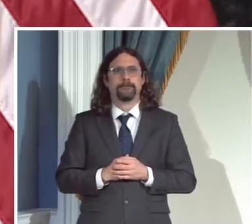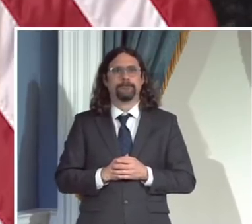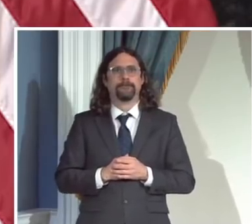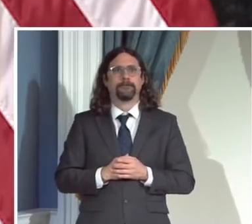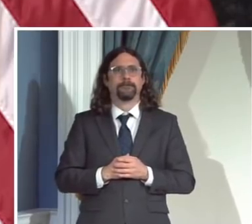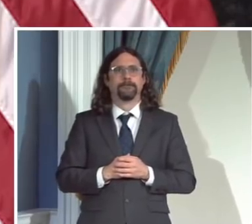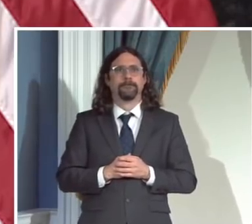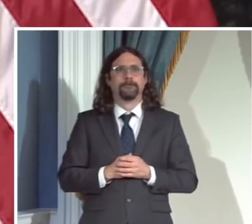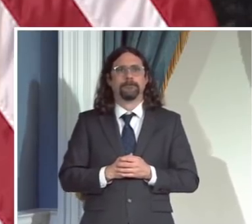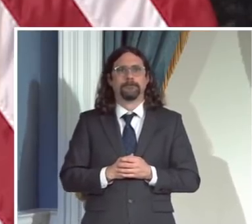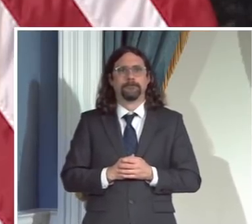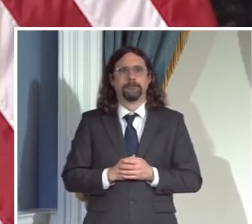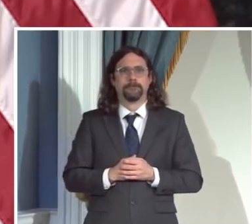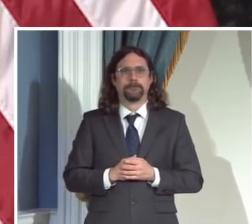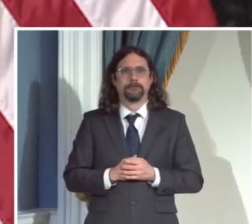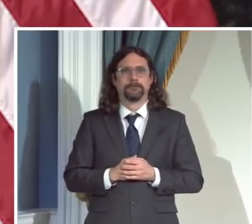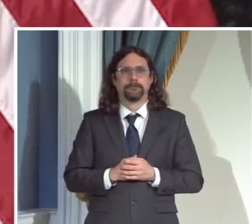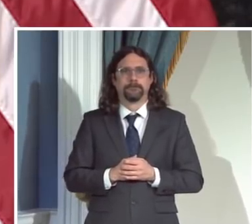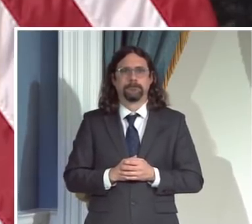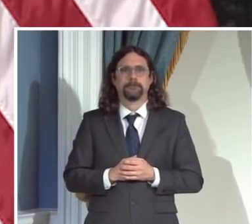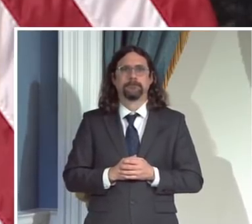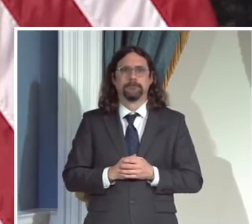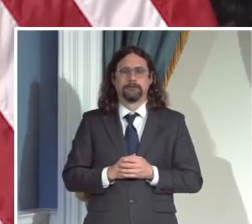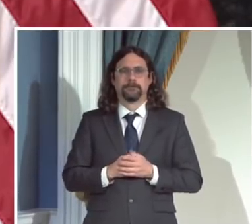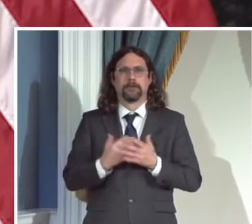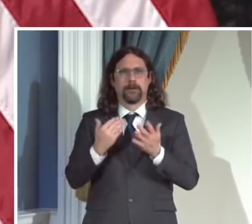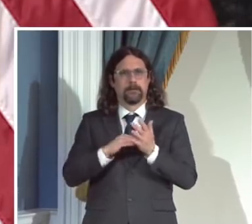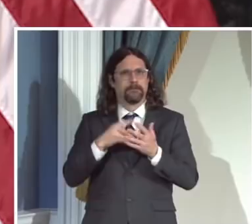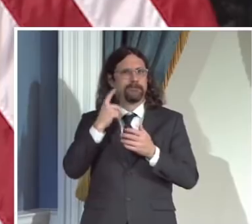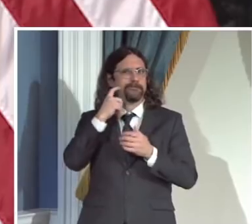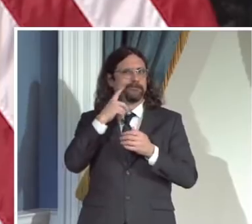consistency. What I want to see now is